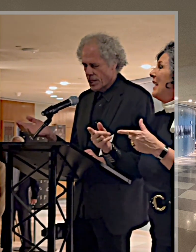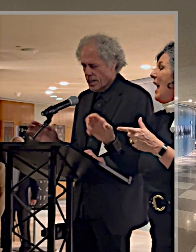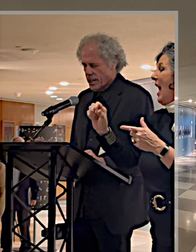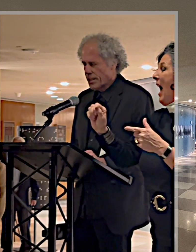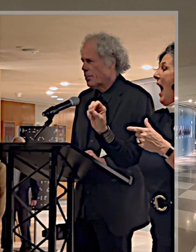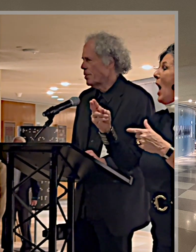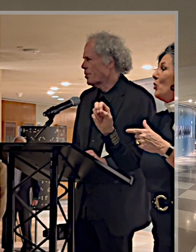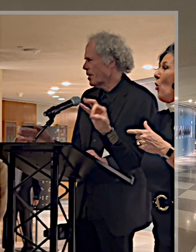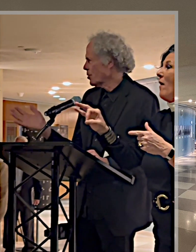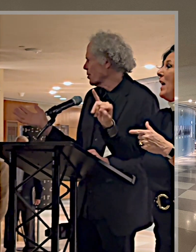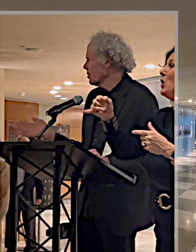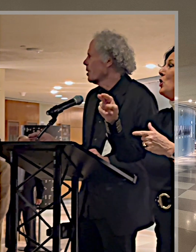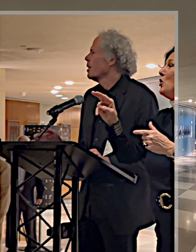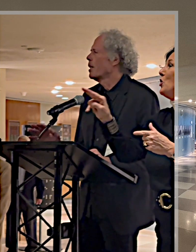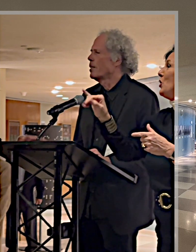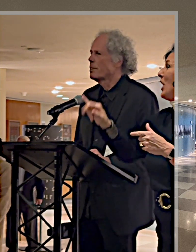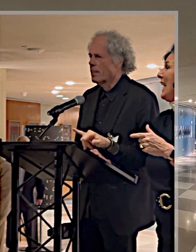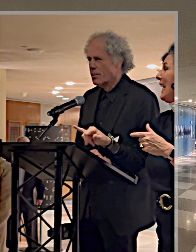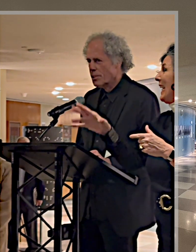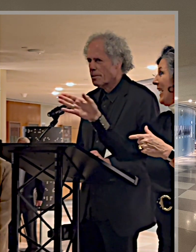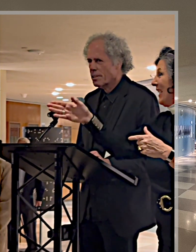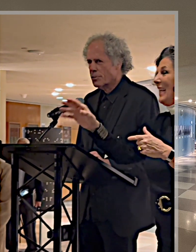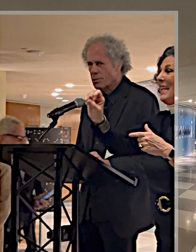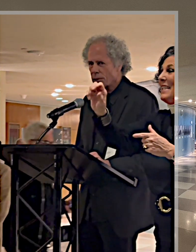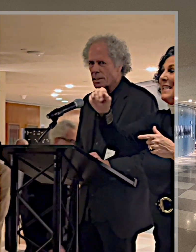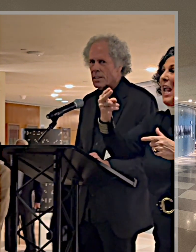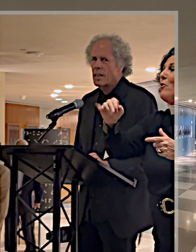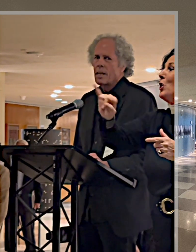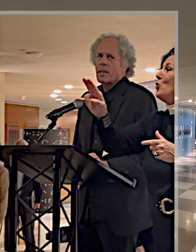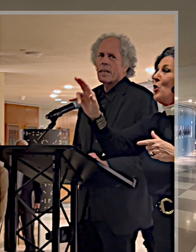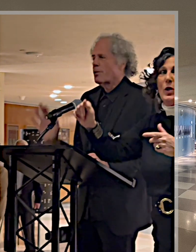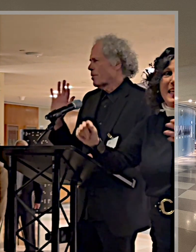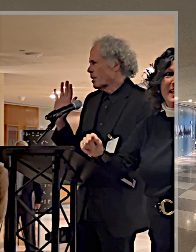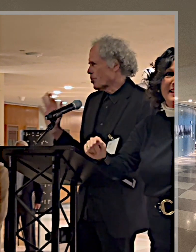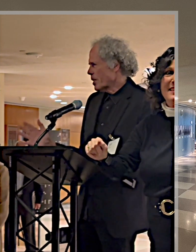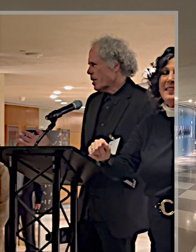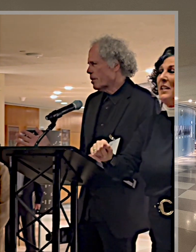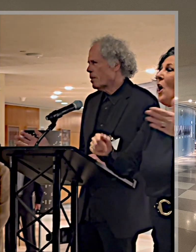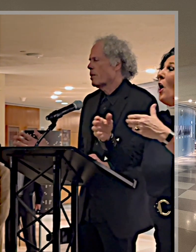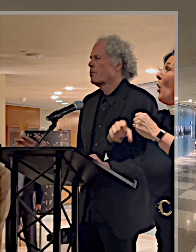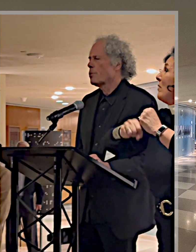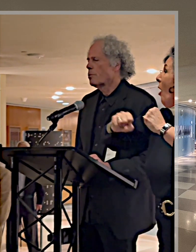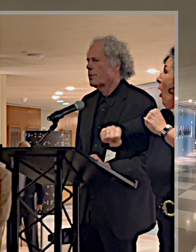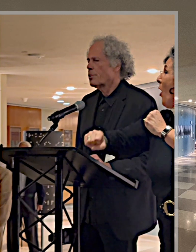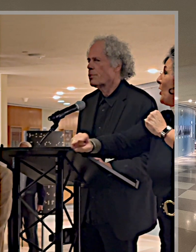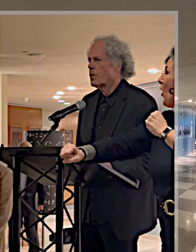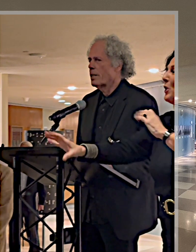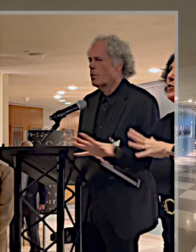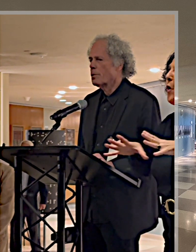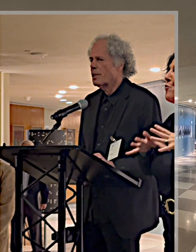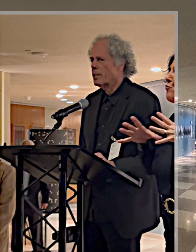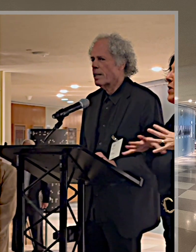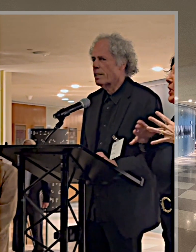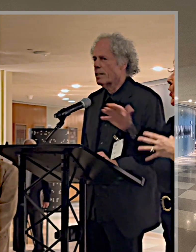Ashkov and Jenny Stanzel and Sarah and Julia. Anyway, it goes on and on. They've been so gracious